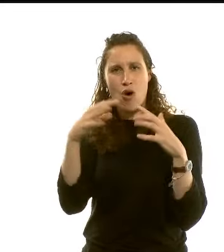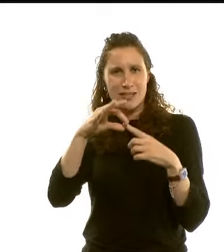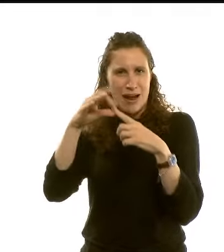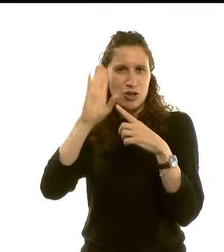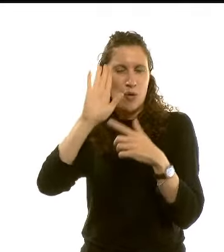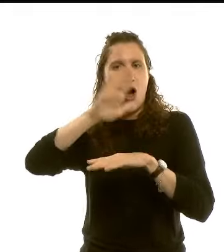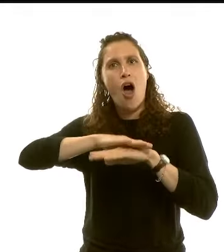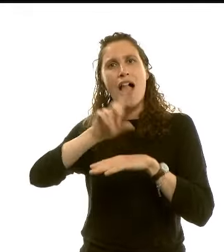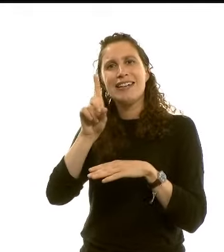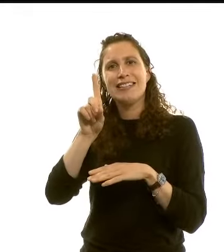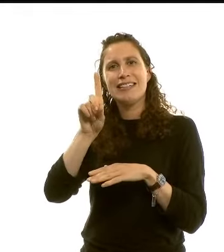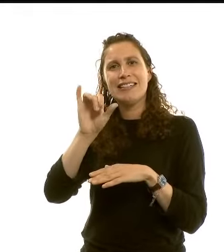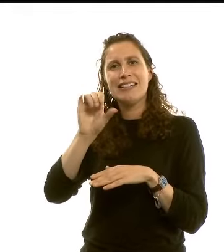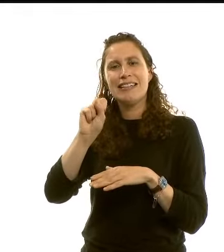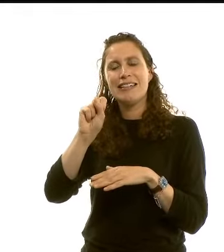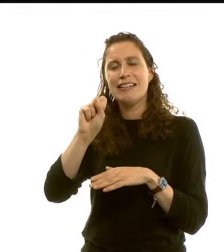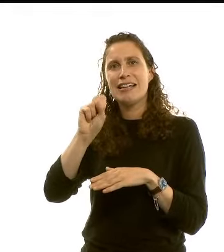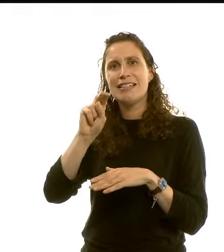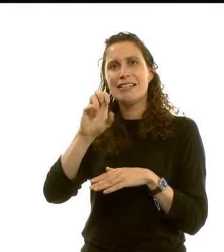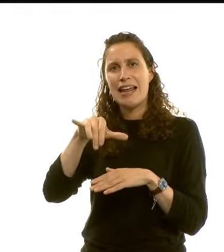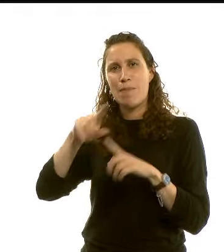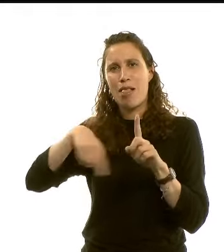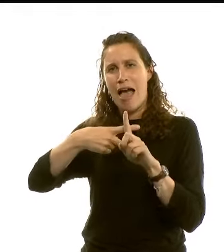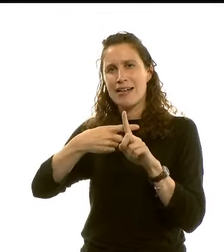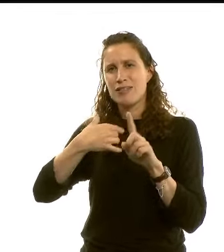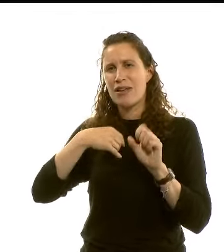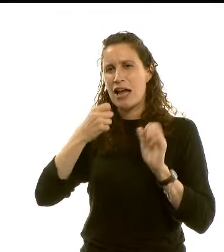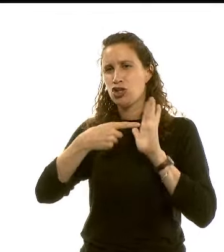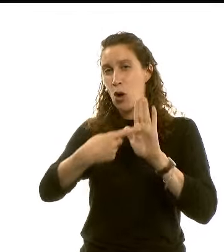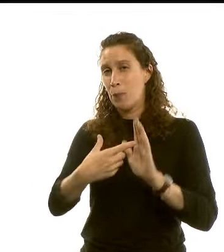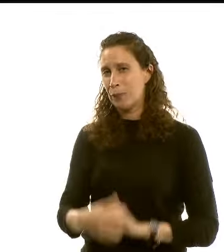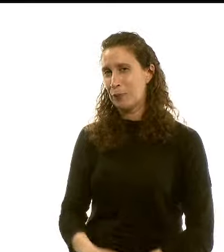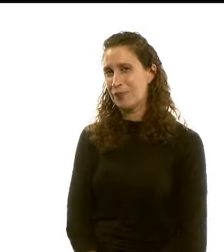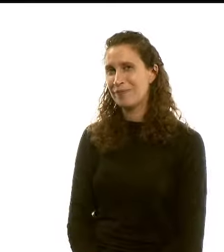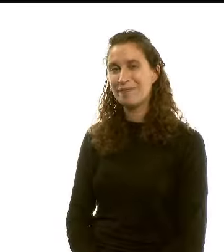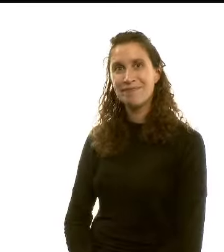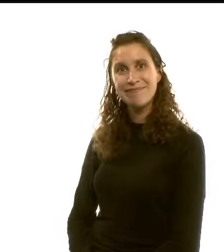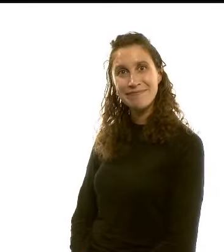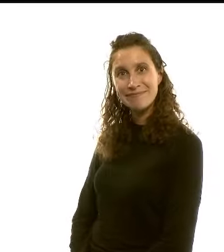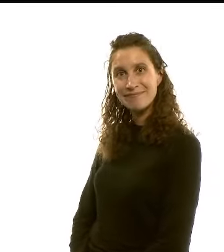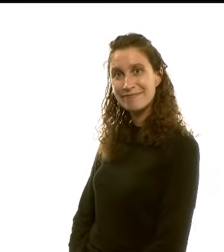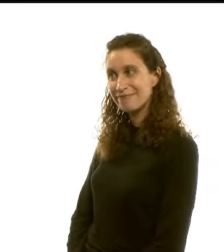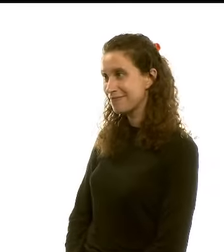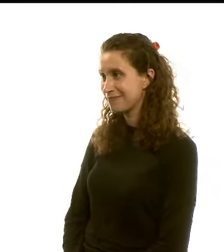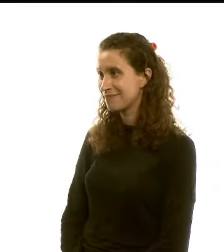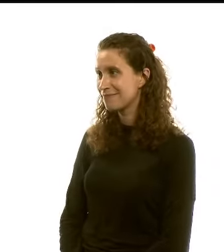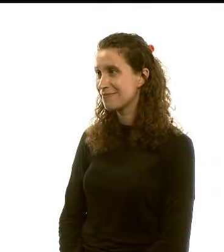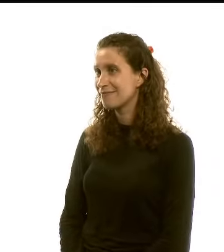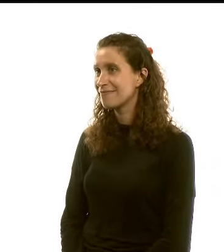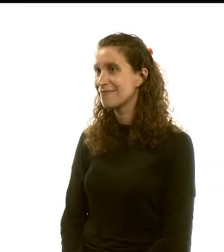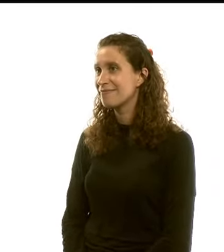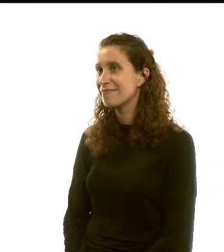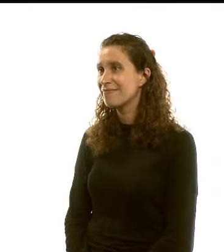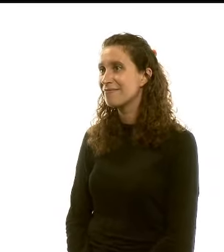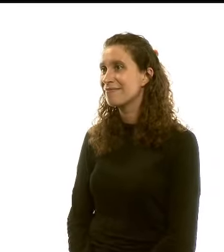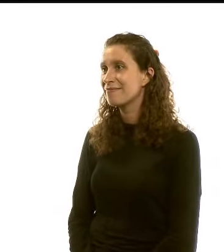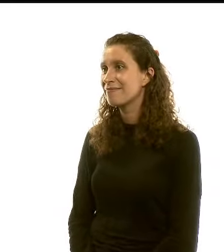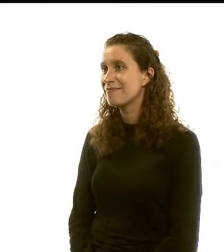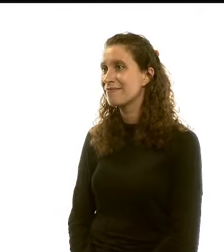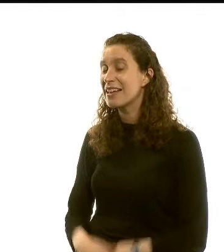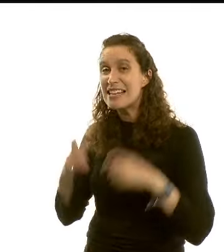and we have an exclusive teaser to share. Check this out. Let's take a look. They celebrated the holiday